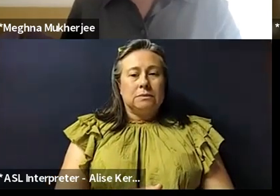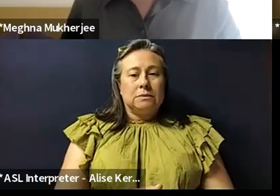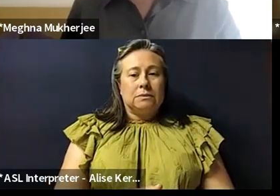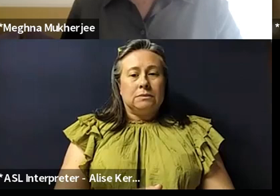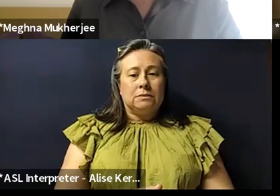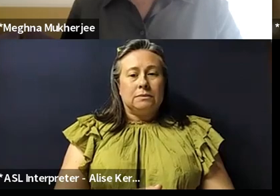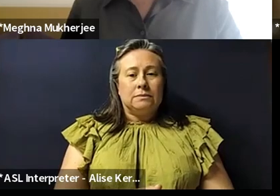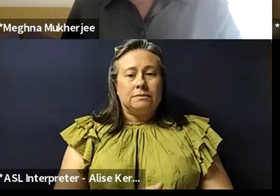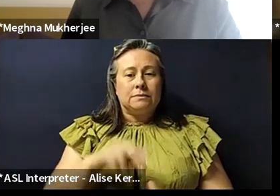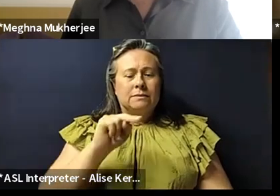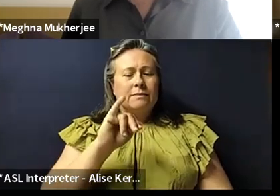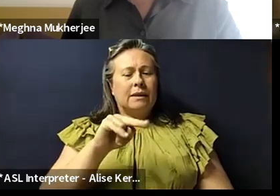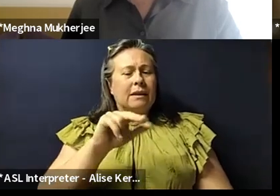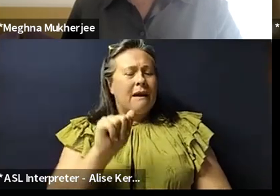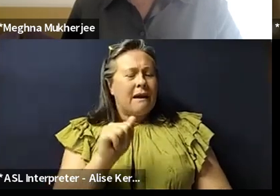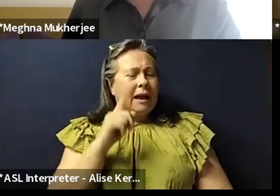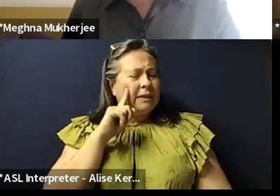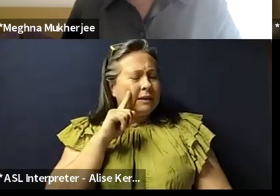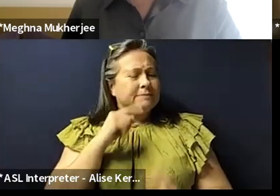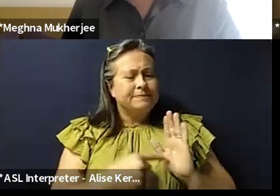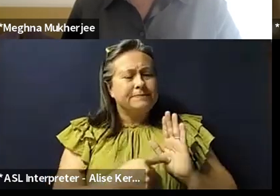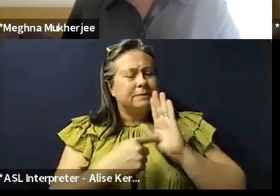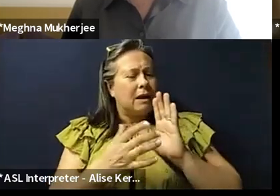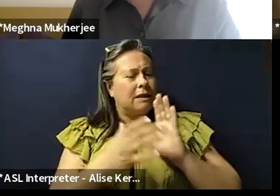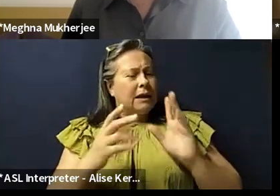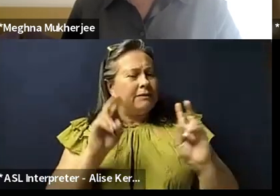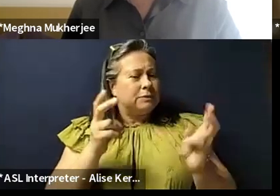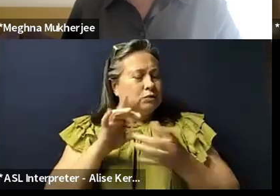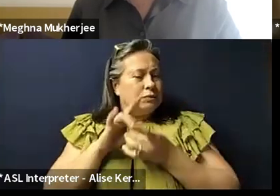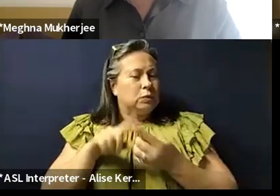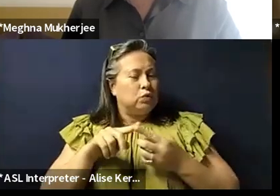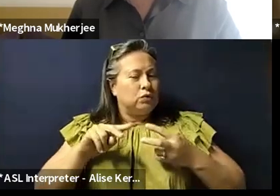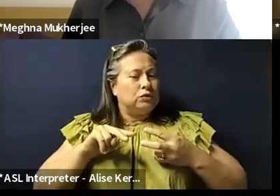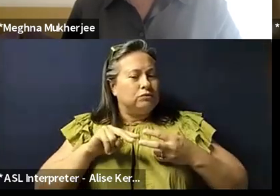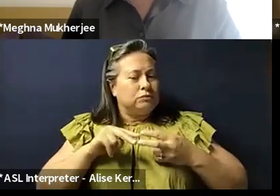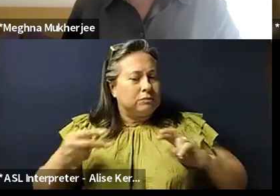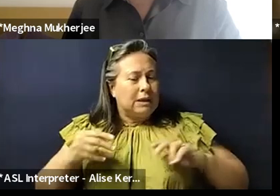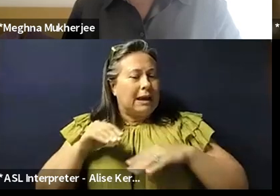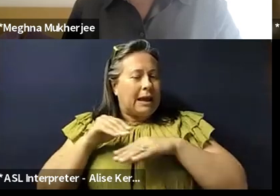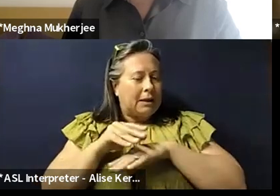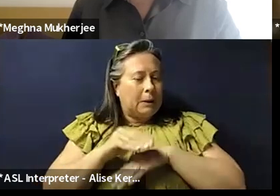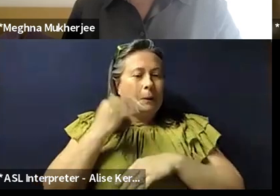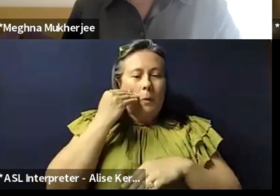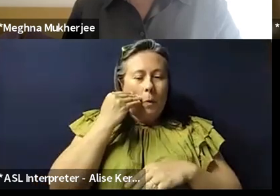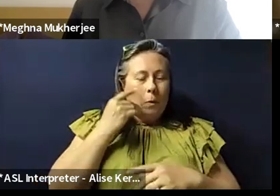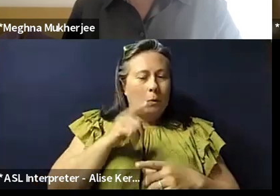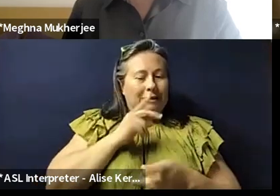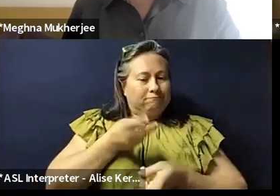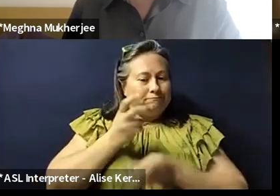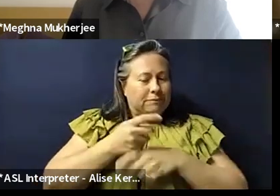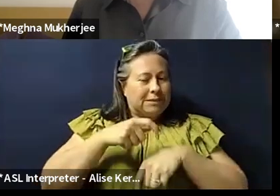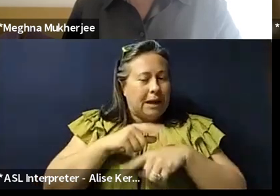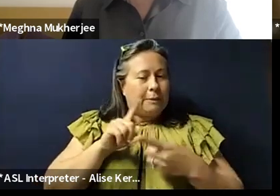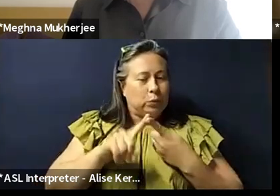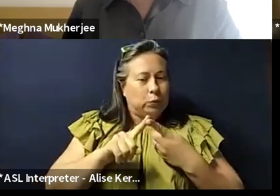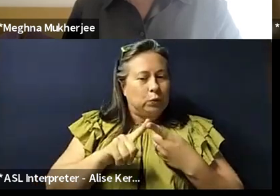Yeah, I think it presents a lot of the issues too about genetic counseling. And I know it's been a very difficult time to be a genetic counselor, and what